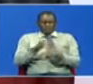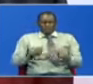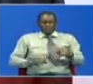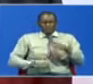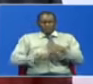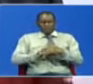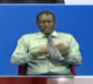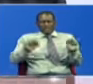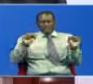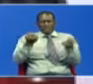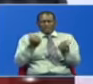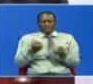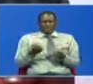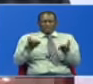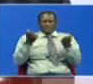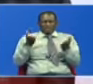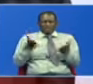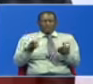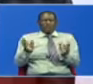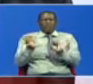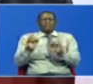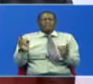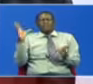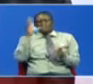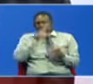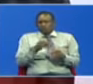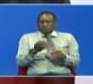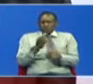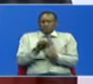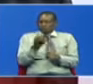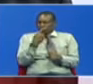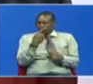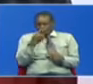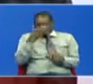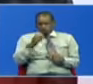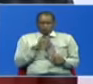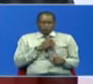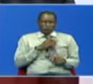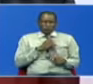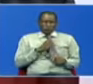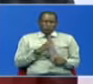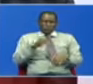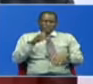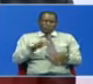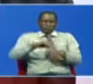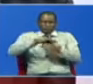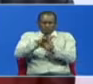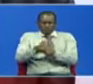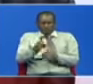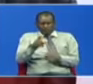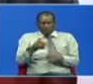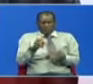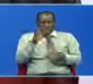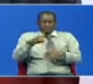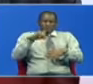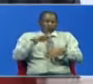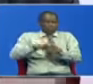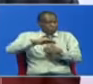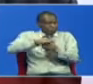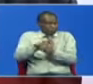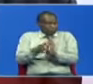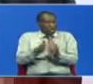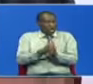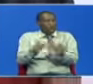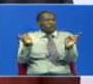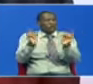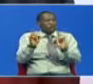are safe. So don't fail to take your medicine because you fear getting COVID. Because if you get COVID-19 and you're not